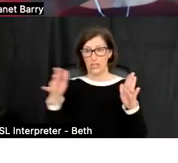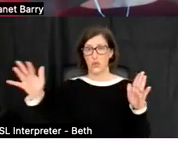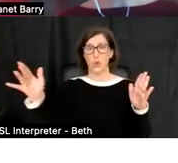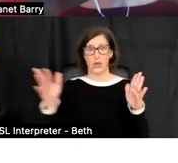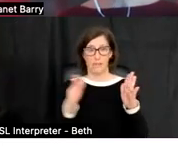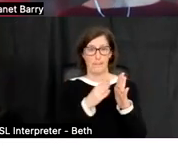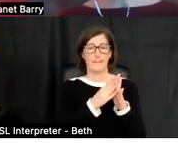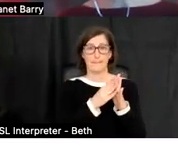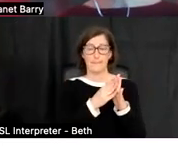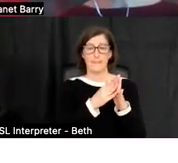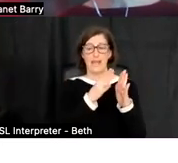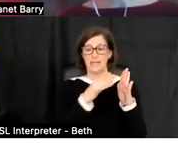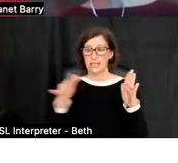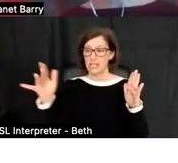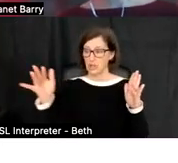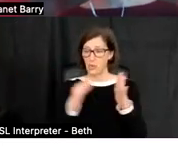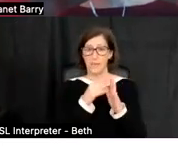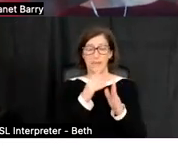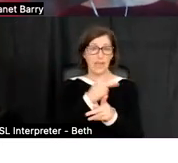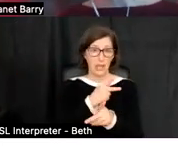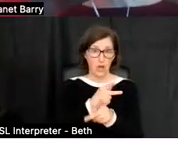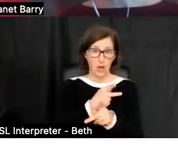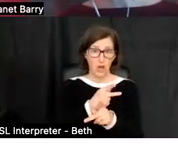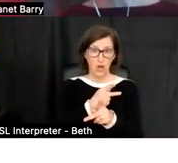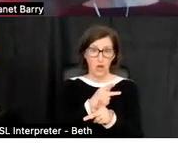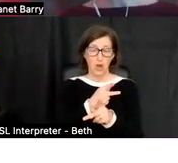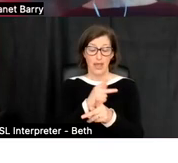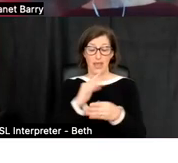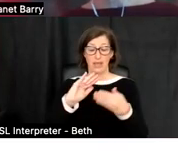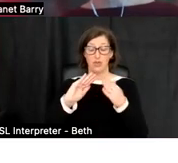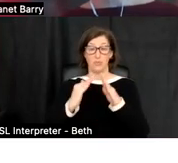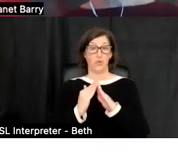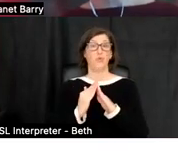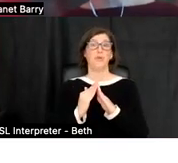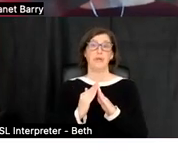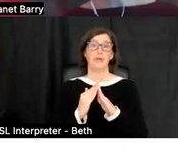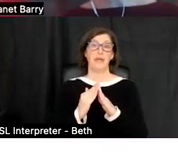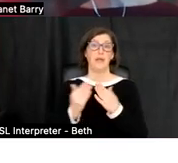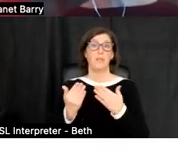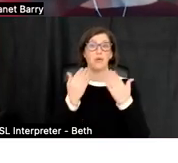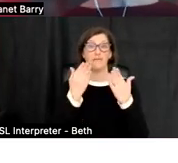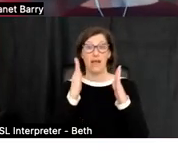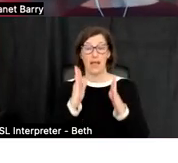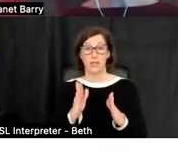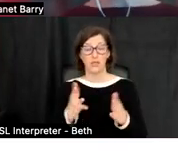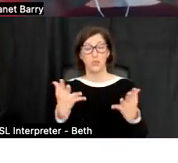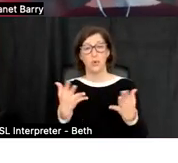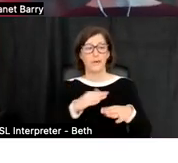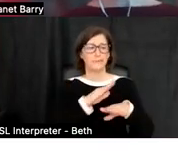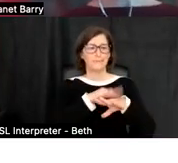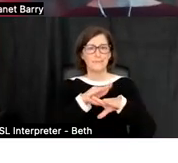a continuum of care, and that as community-based providers, we want to caution